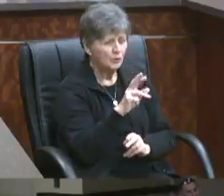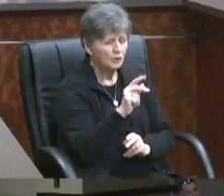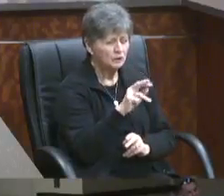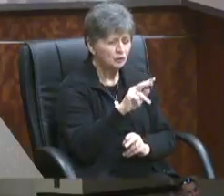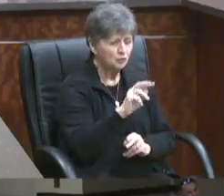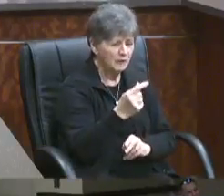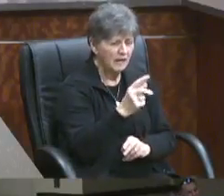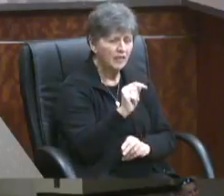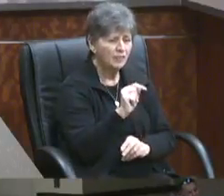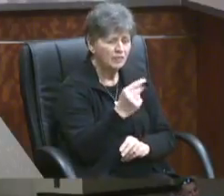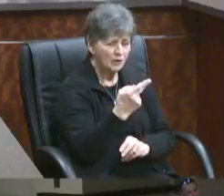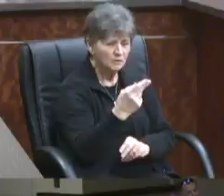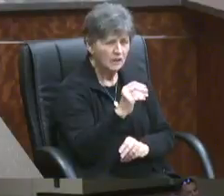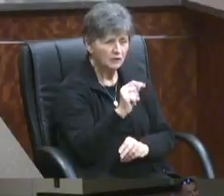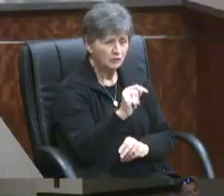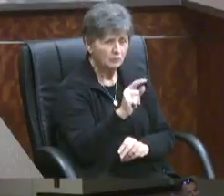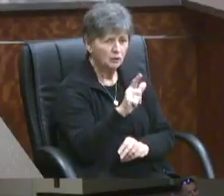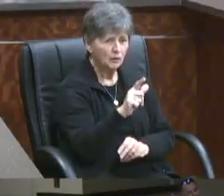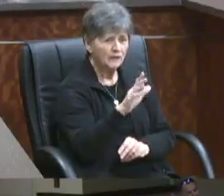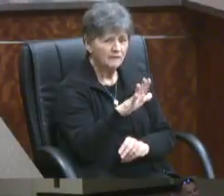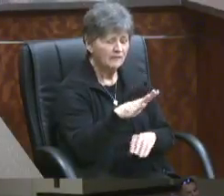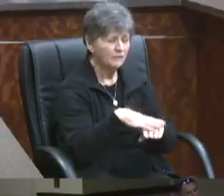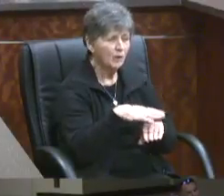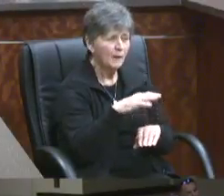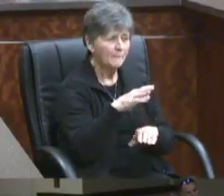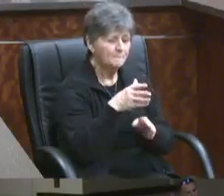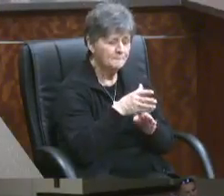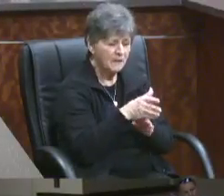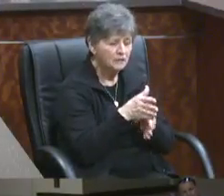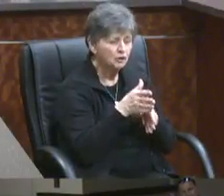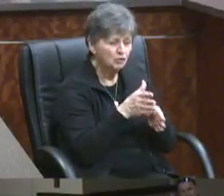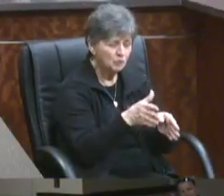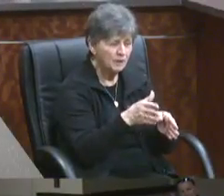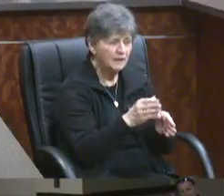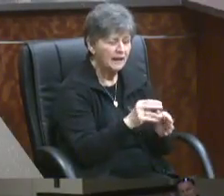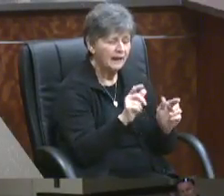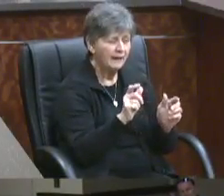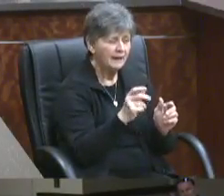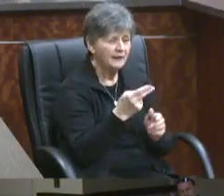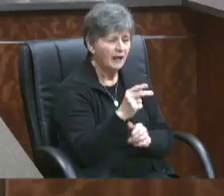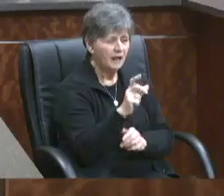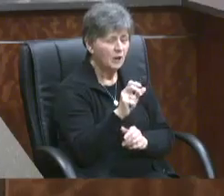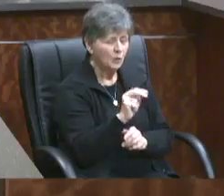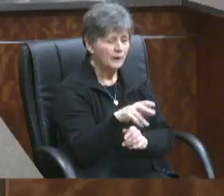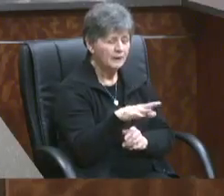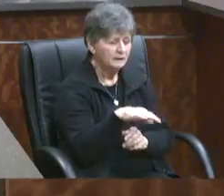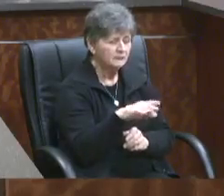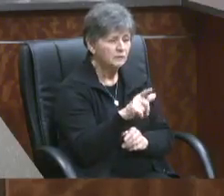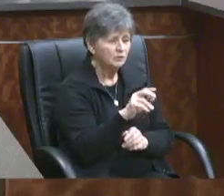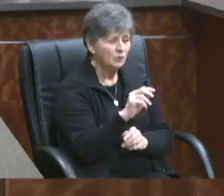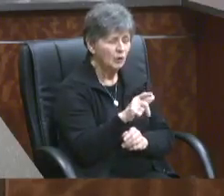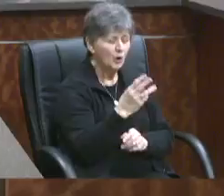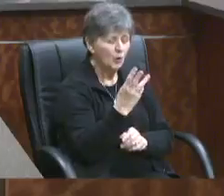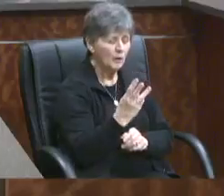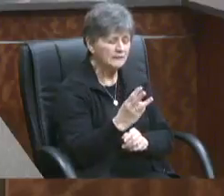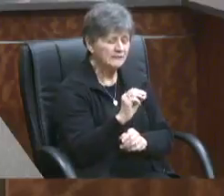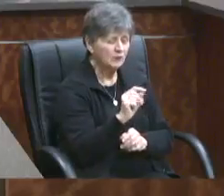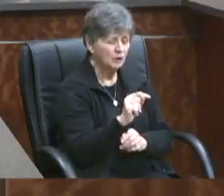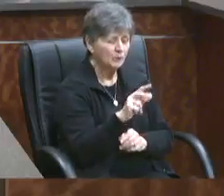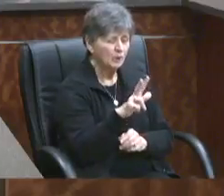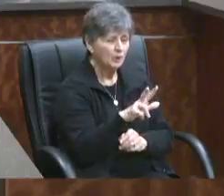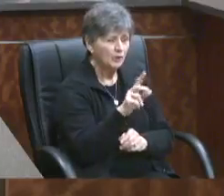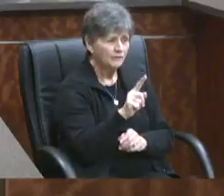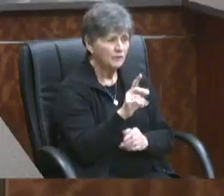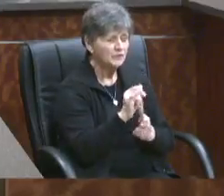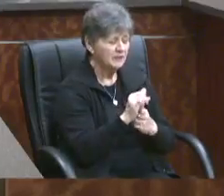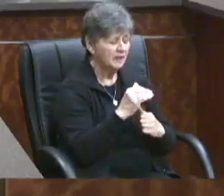October 25th, and Halloween around Laurel on Wednesday, October 31st. That concludes my